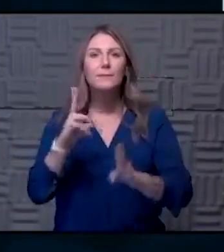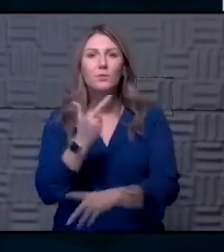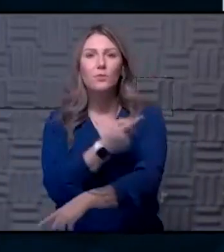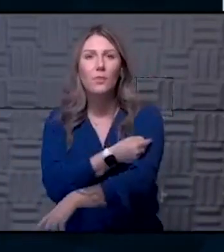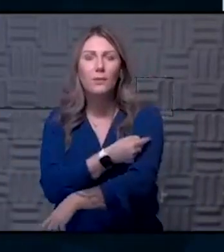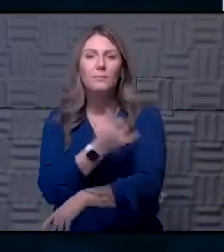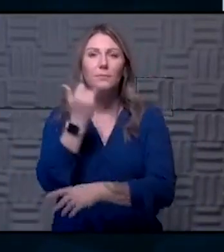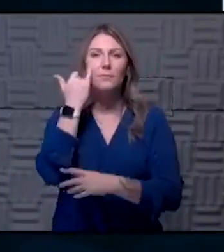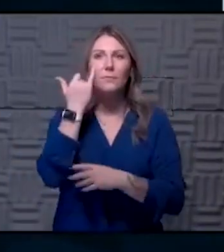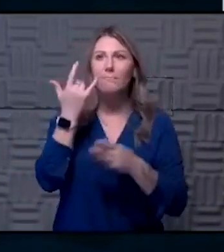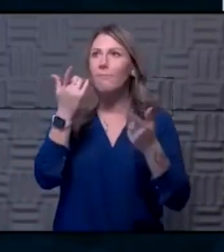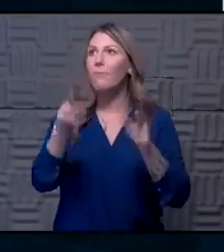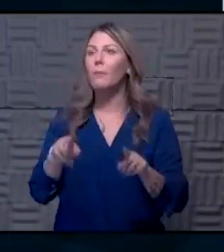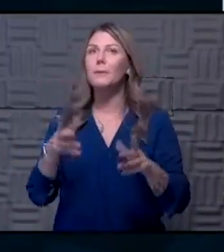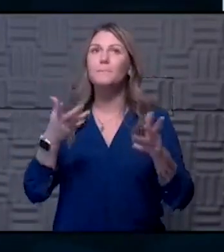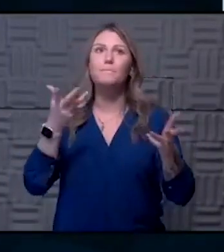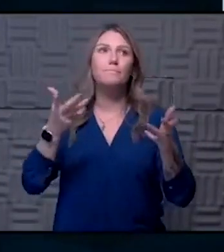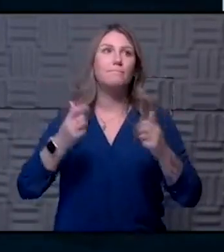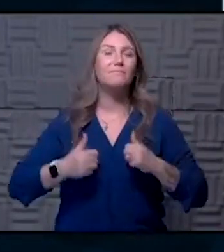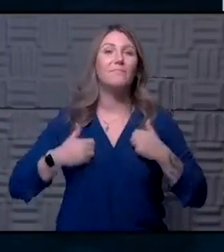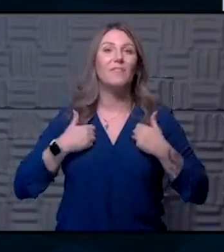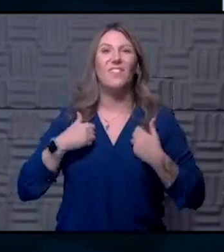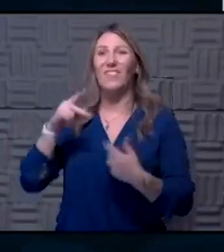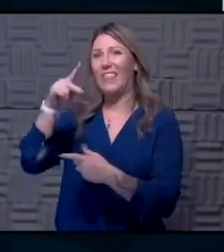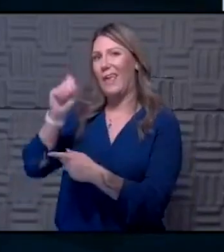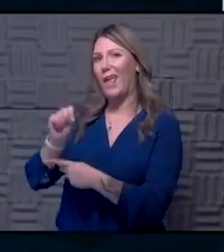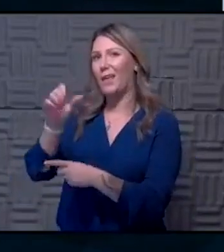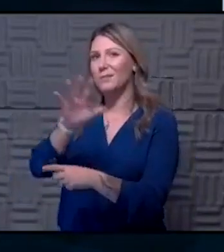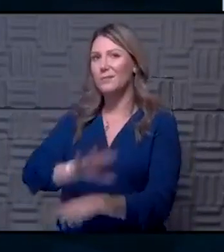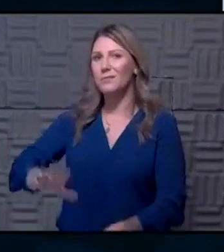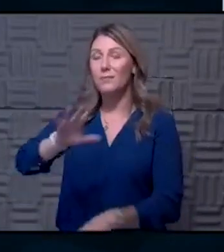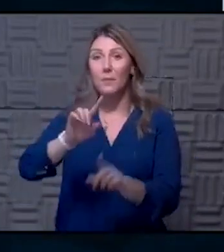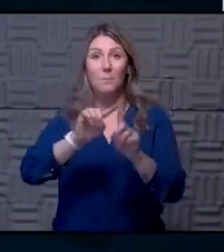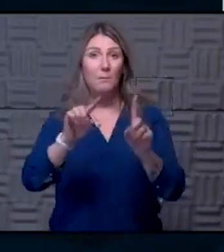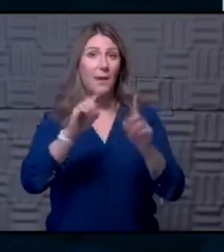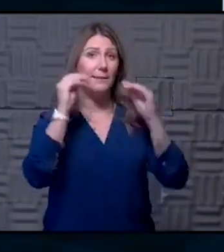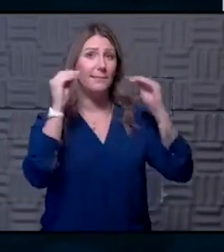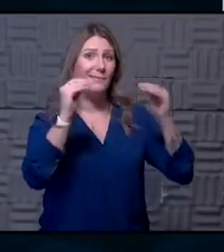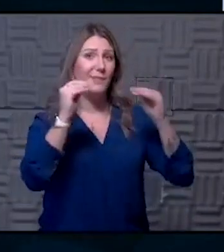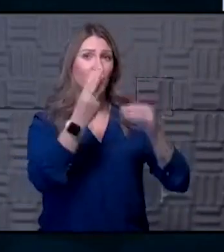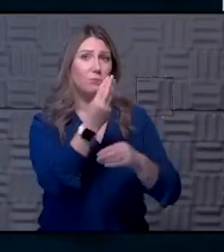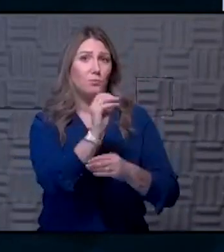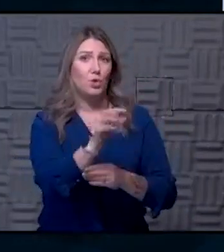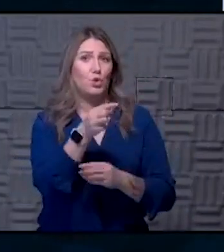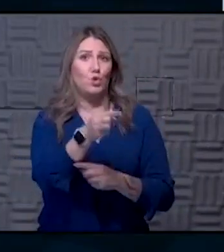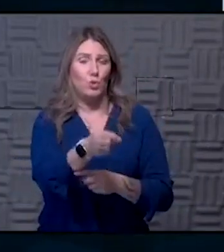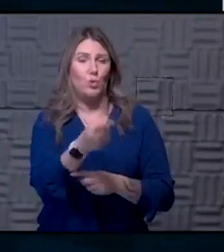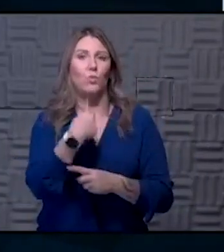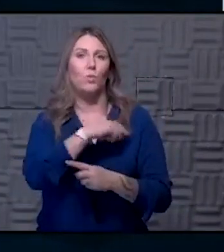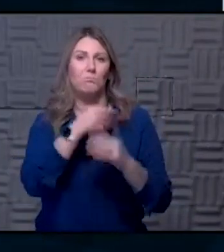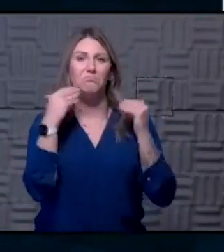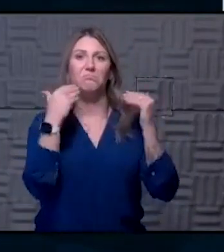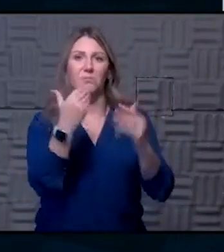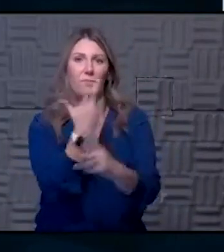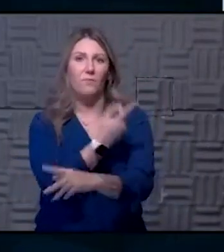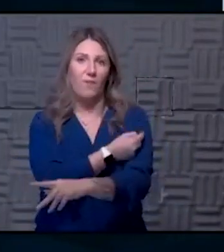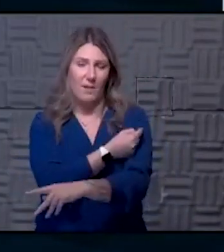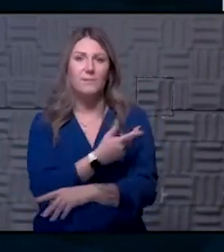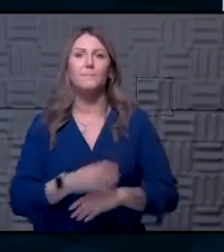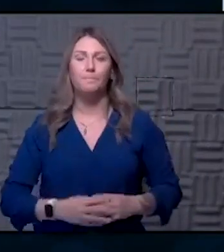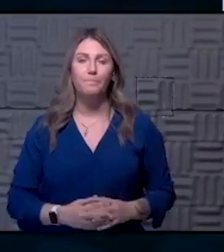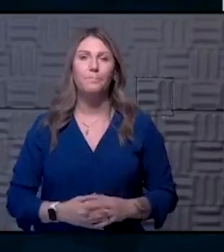vaccinations, if they happen to live on the Kansas side but are teaching on the Missouri side, we can vaccinate them, but